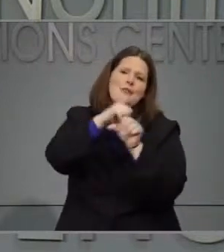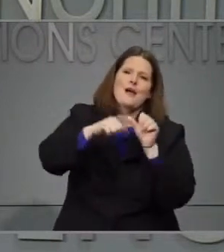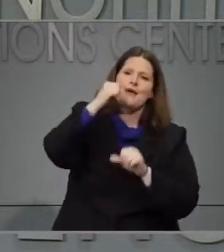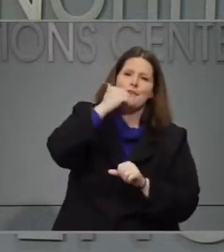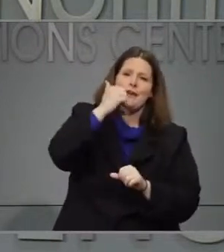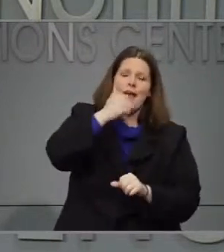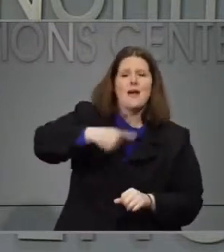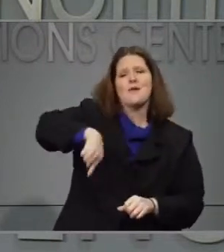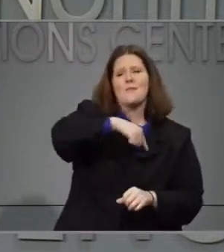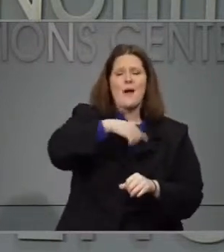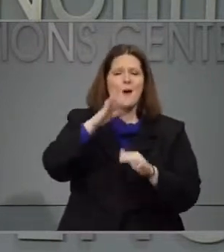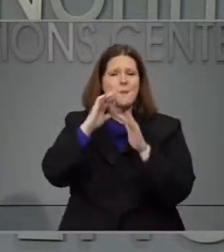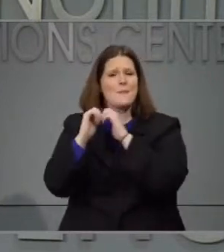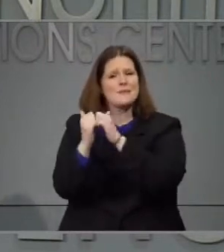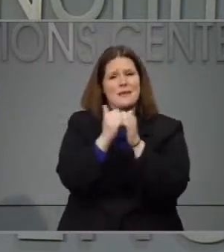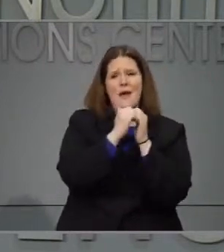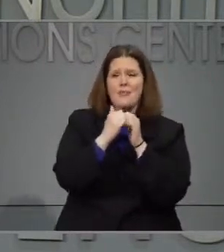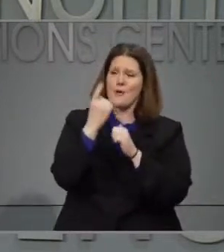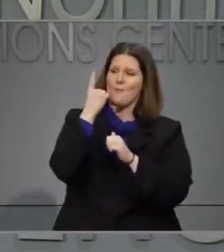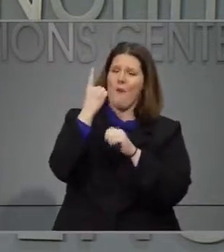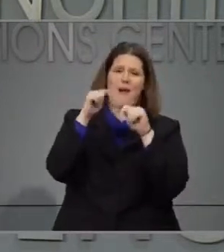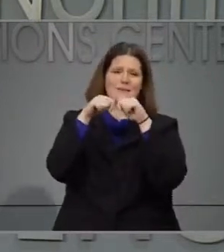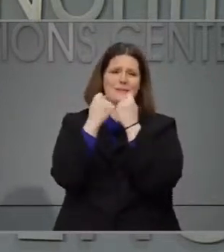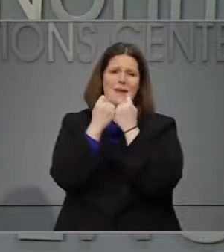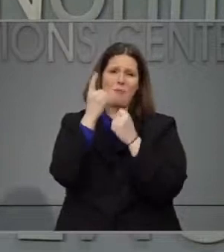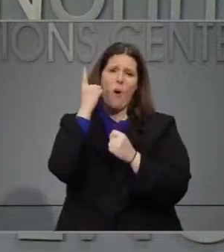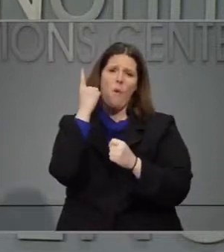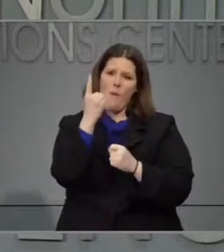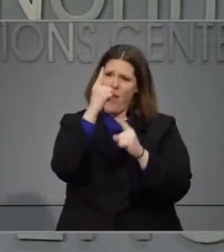one mission, and one family. Thank you, Governor.